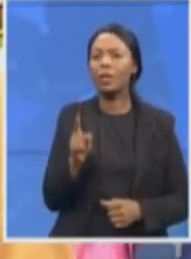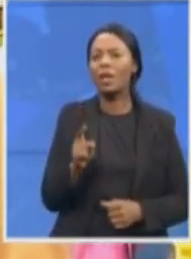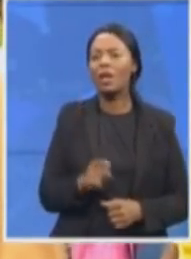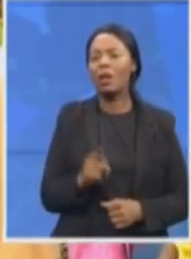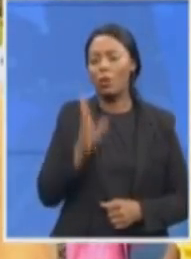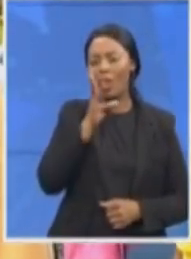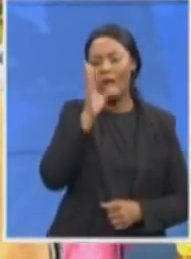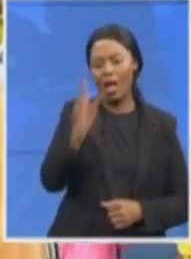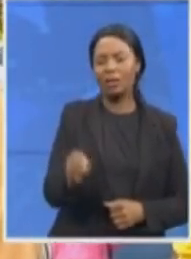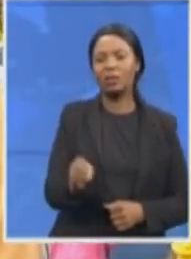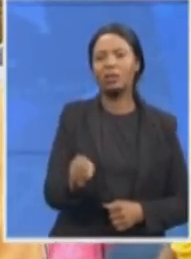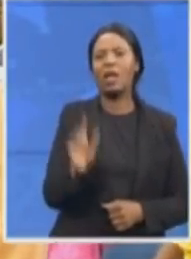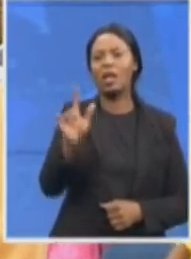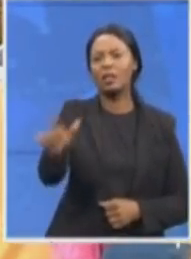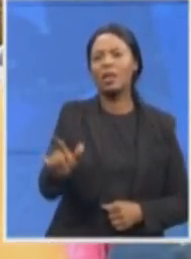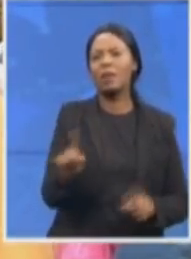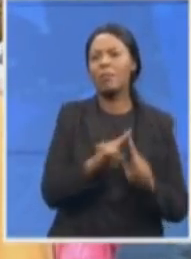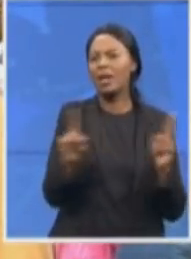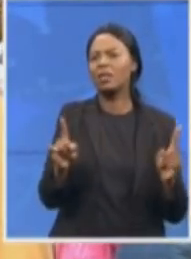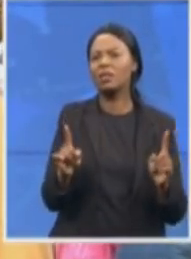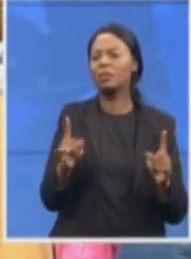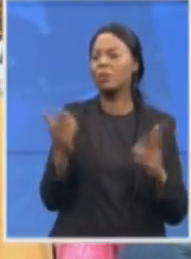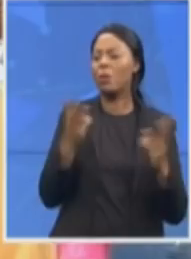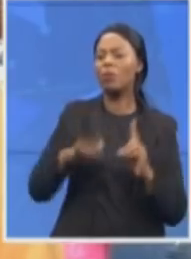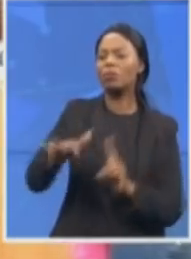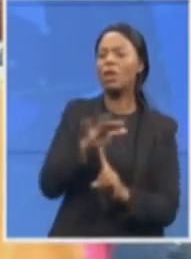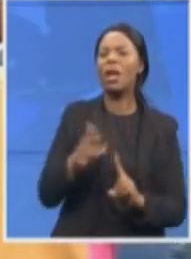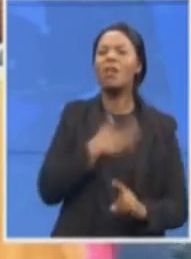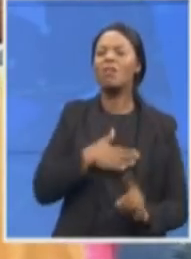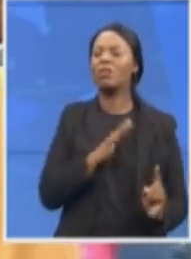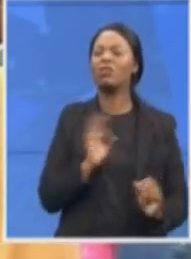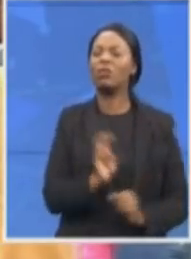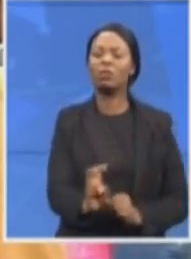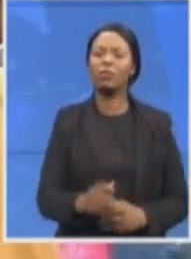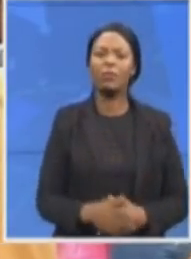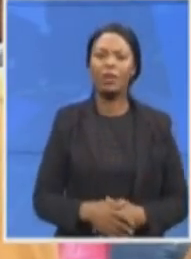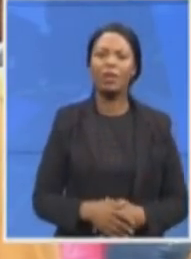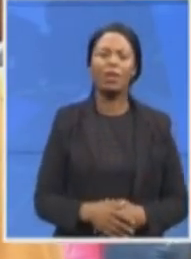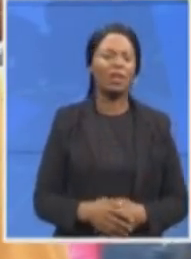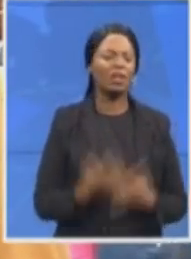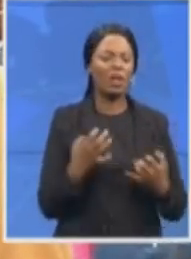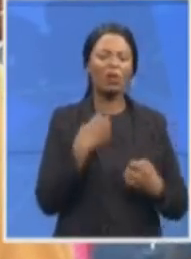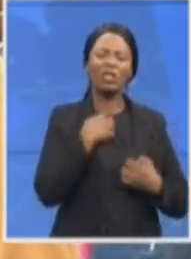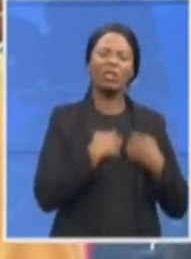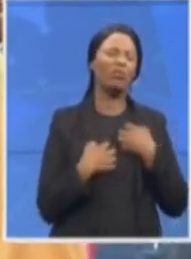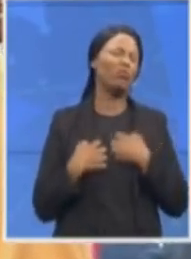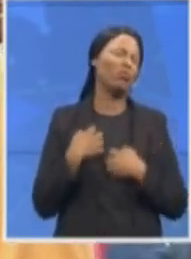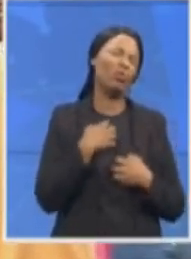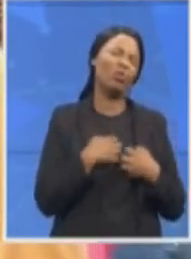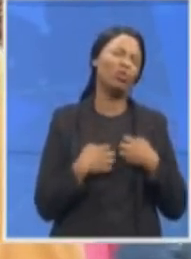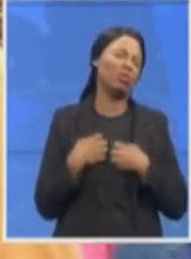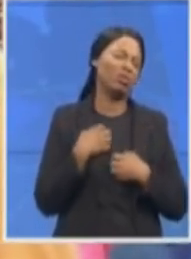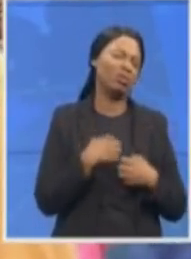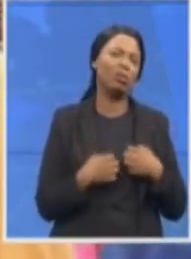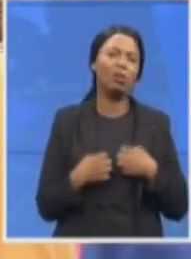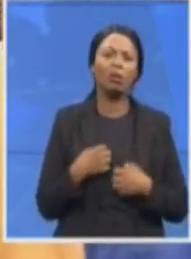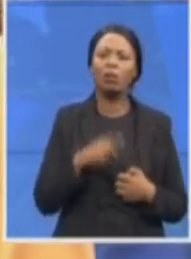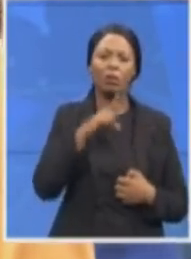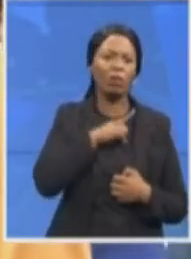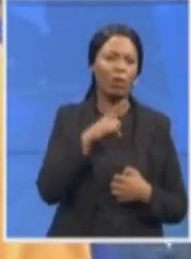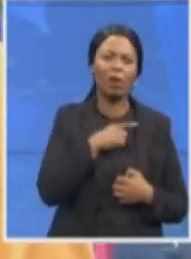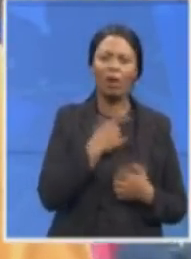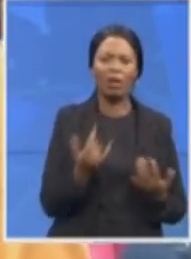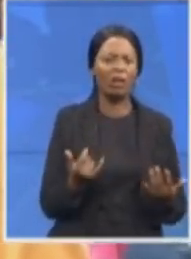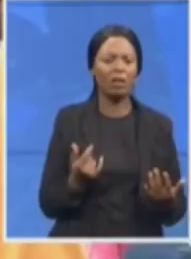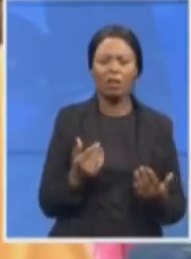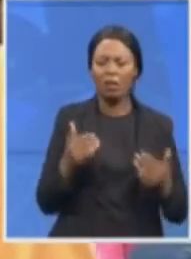feeling? Everyone is emotional. Heavy. Why? Because they don't have a place to sleep even today. You can see they came in